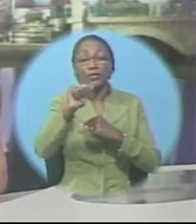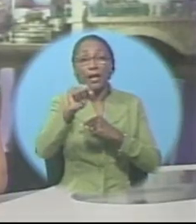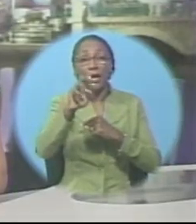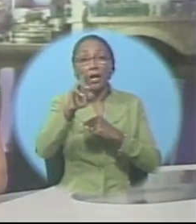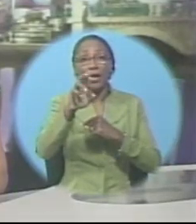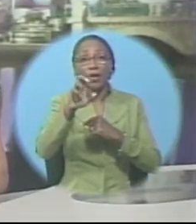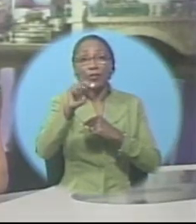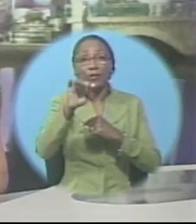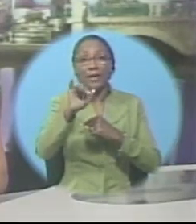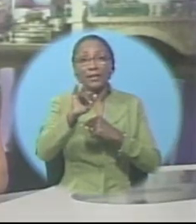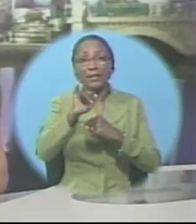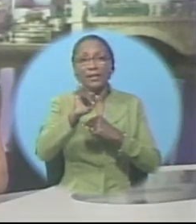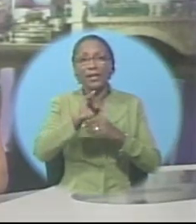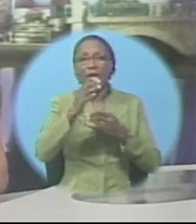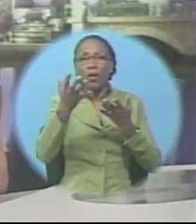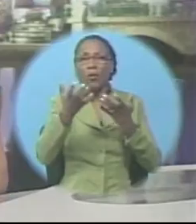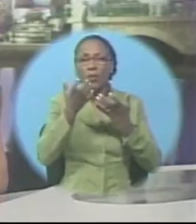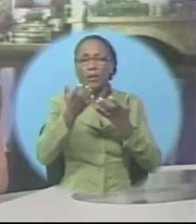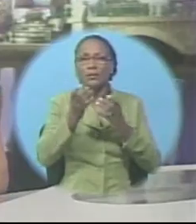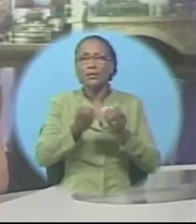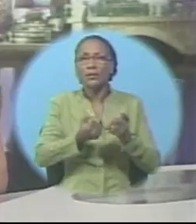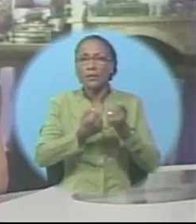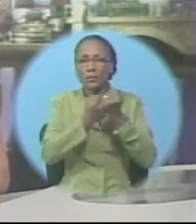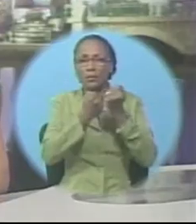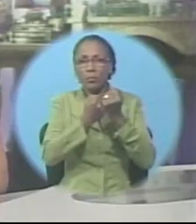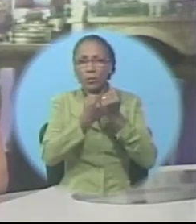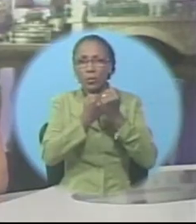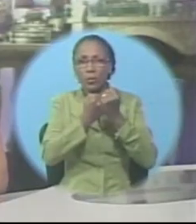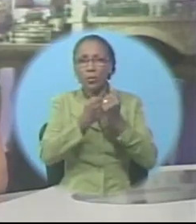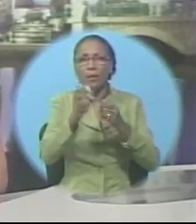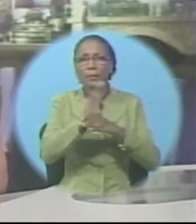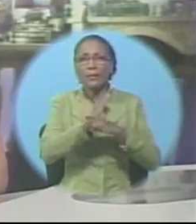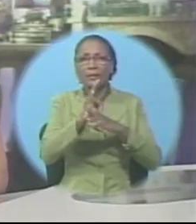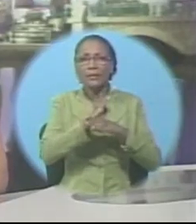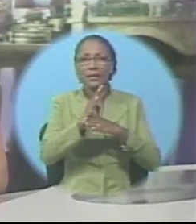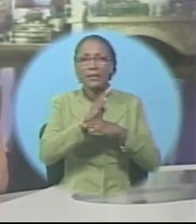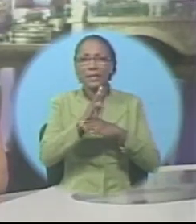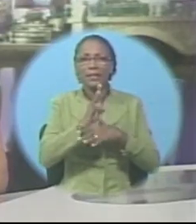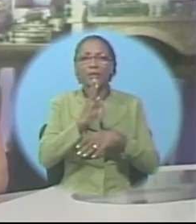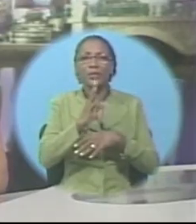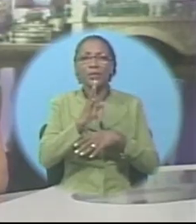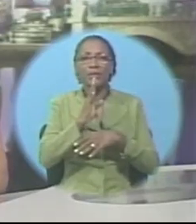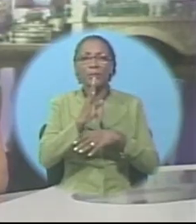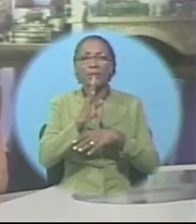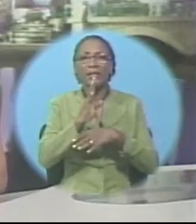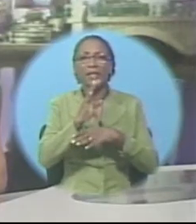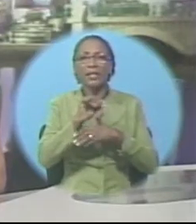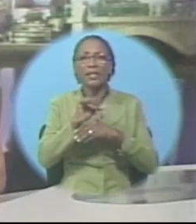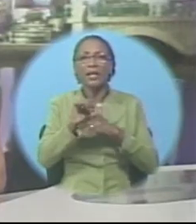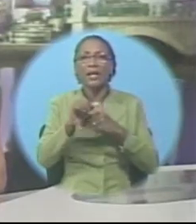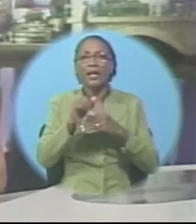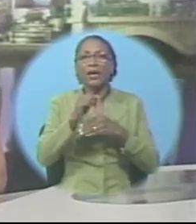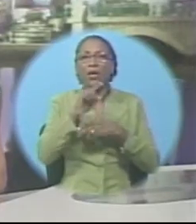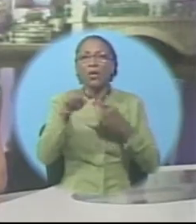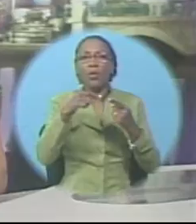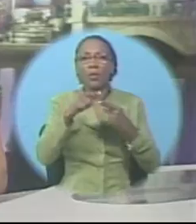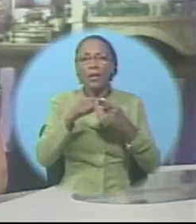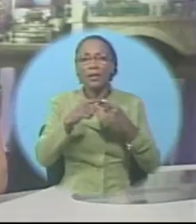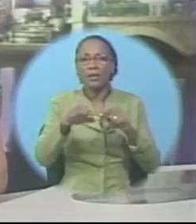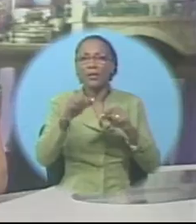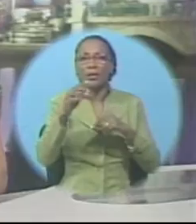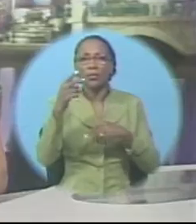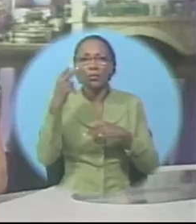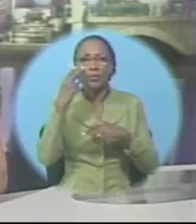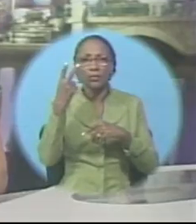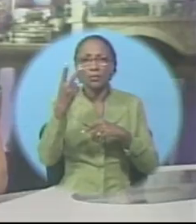products and supporting businesses. His comments came at a media update and tour of the newest addition to the group's portfolio,